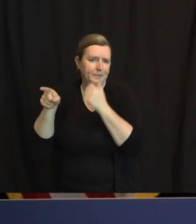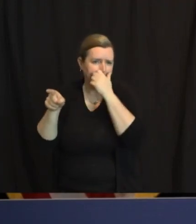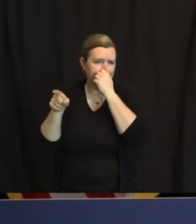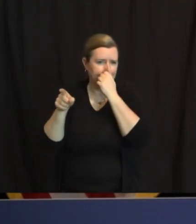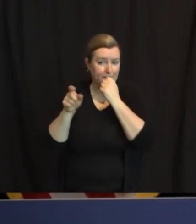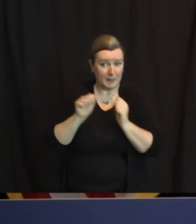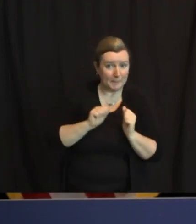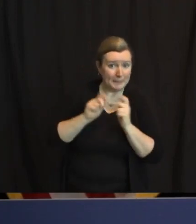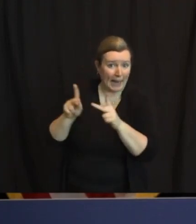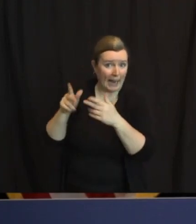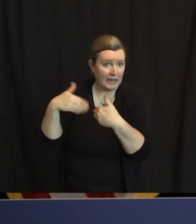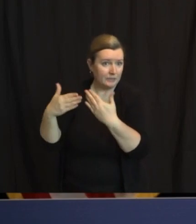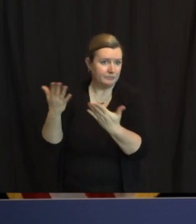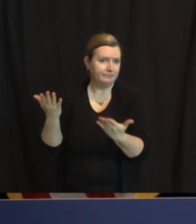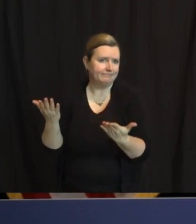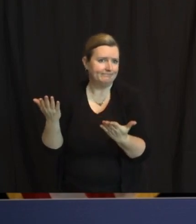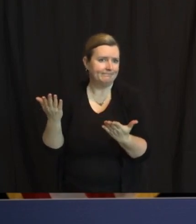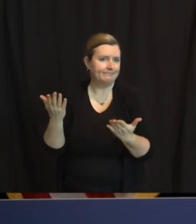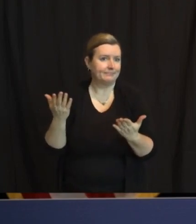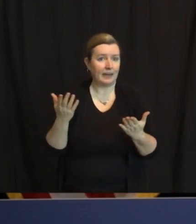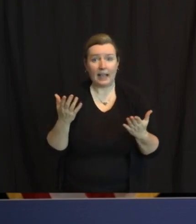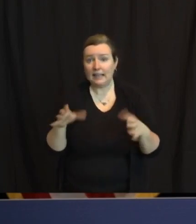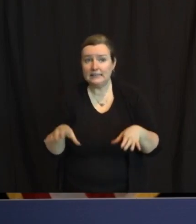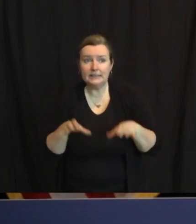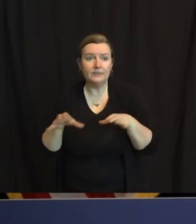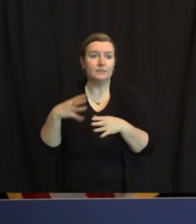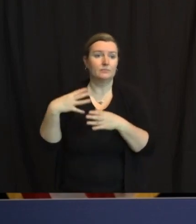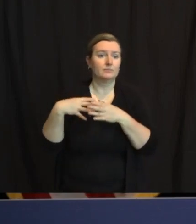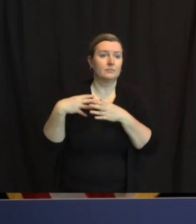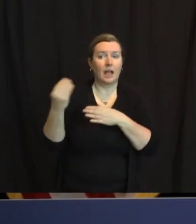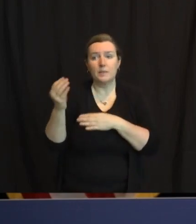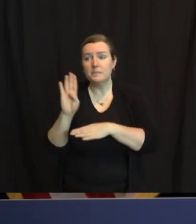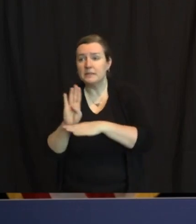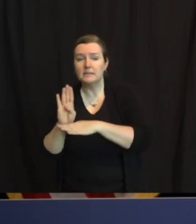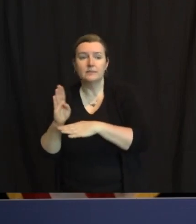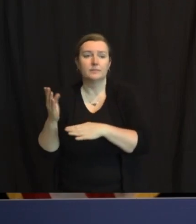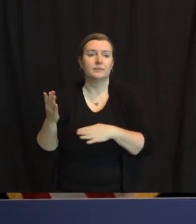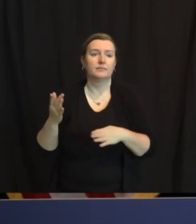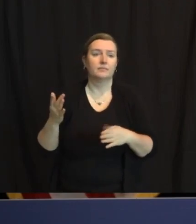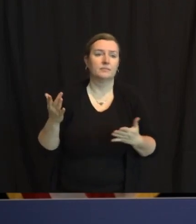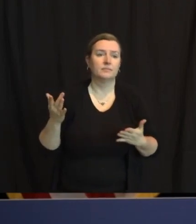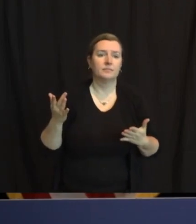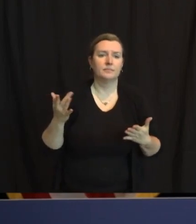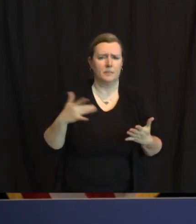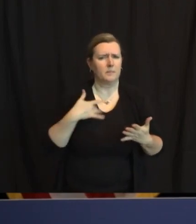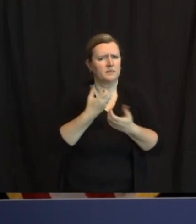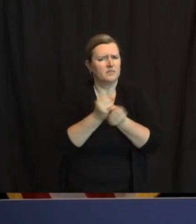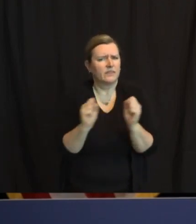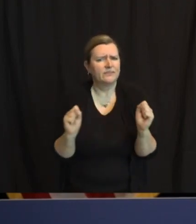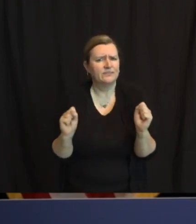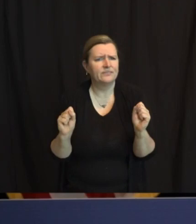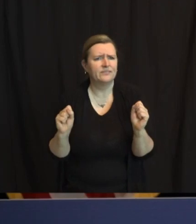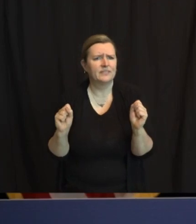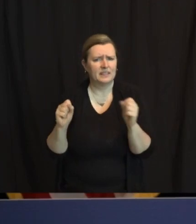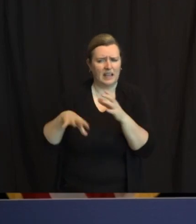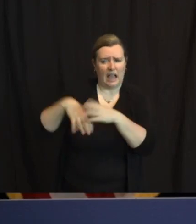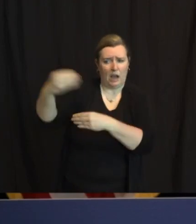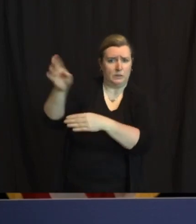more latitude and more confidence that we can begin there as opposed. But I will say this, you